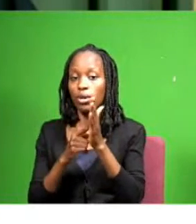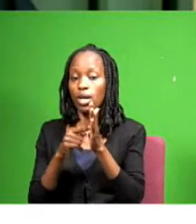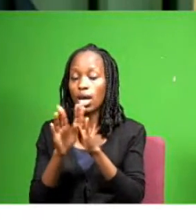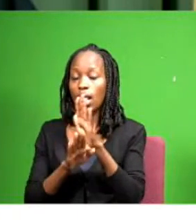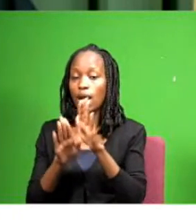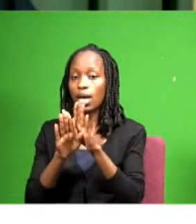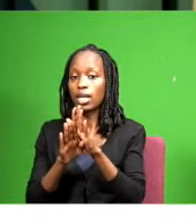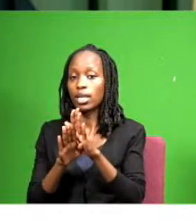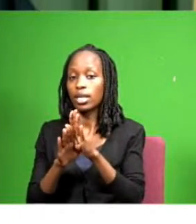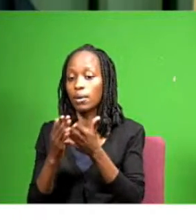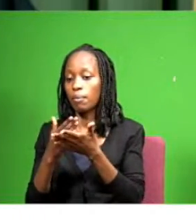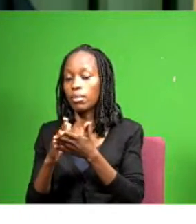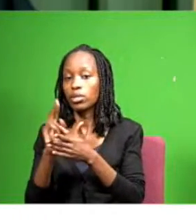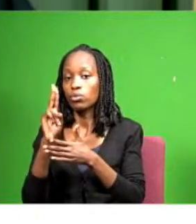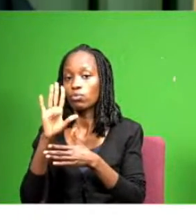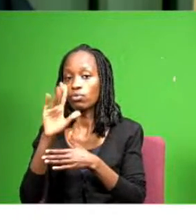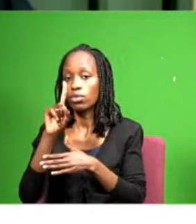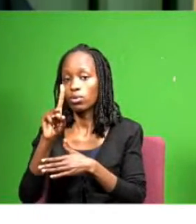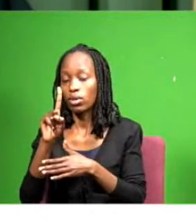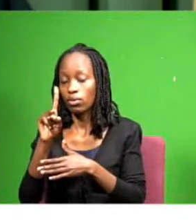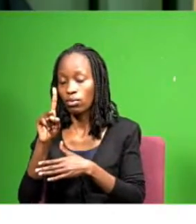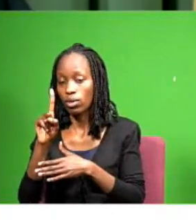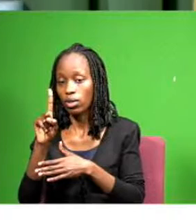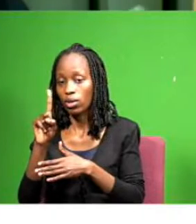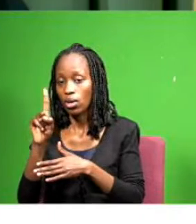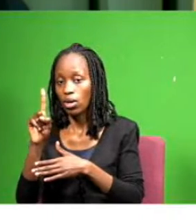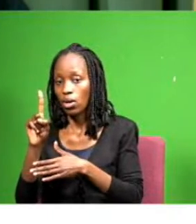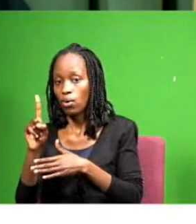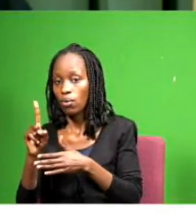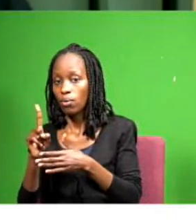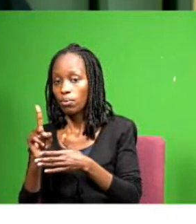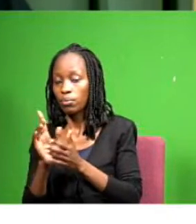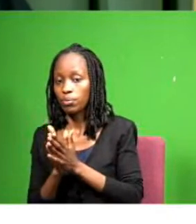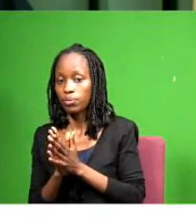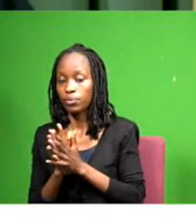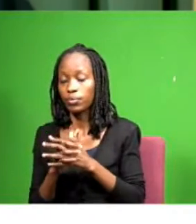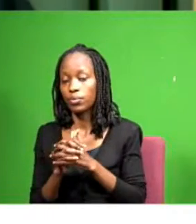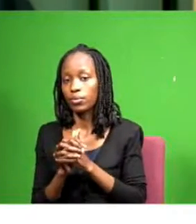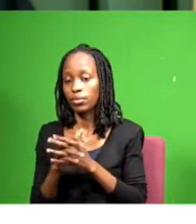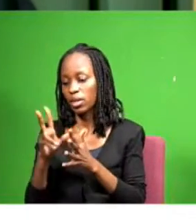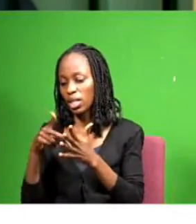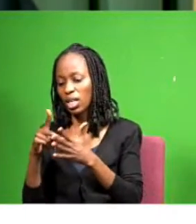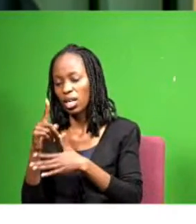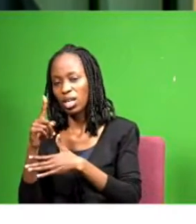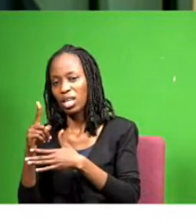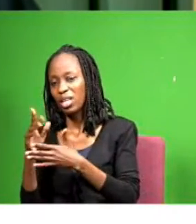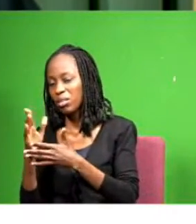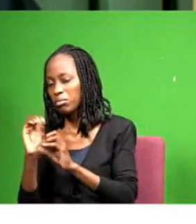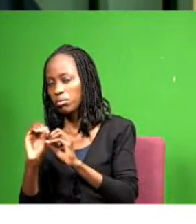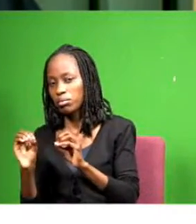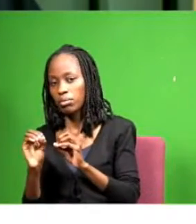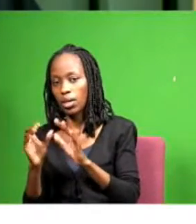Article 255(1), which says as follows. I will not read what it states.